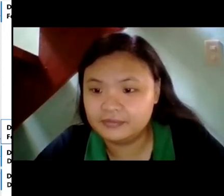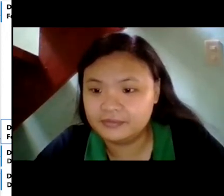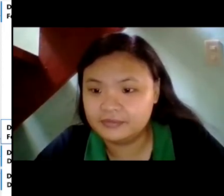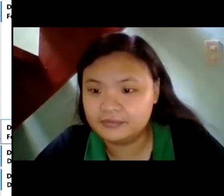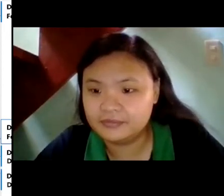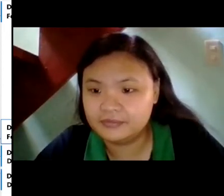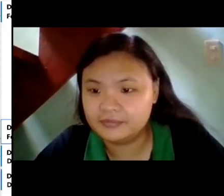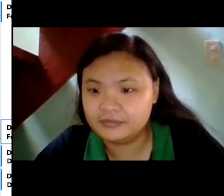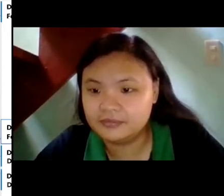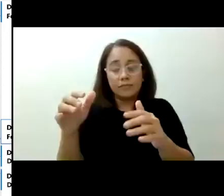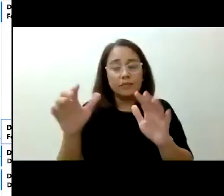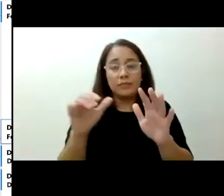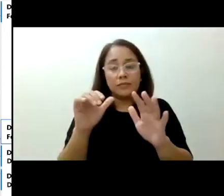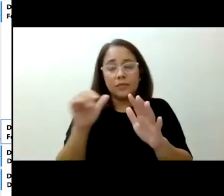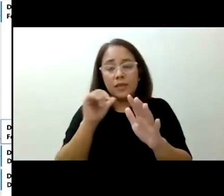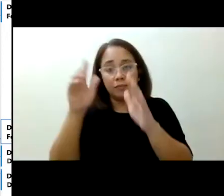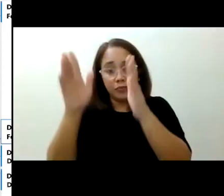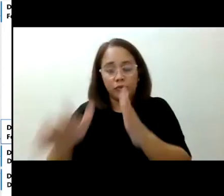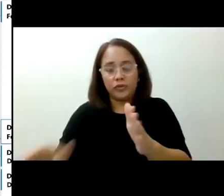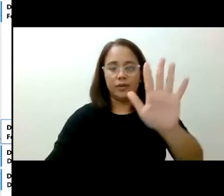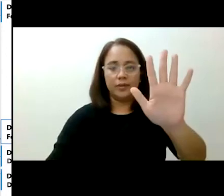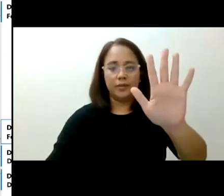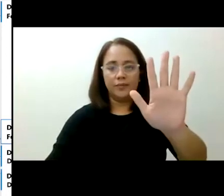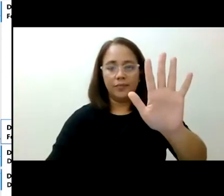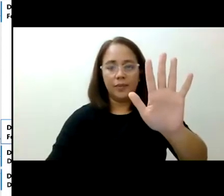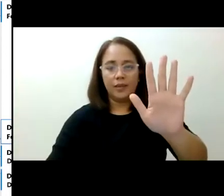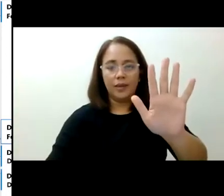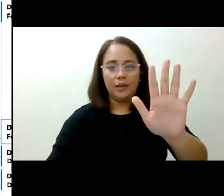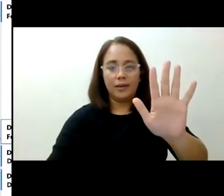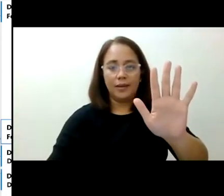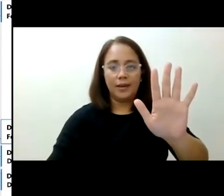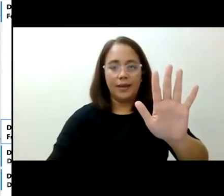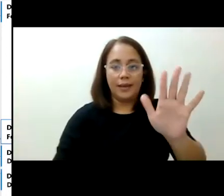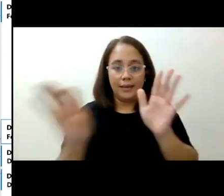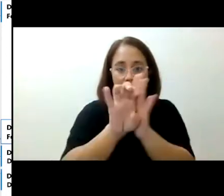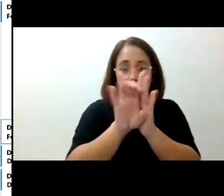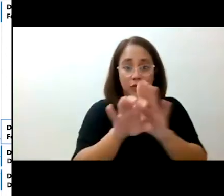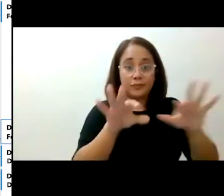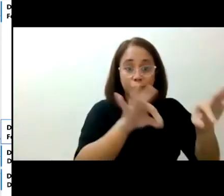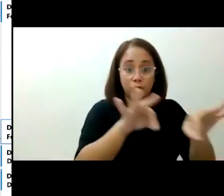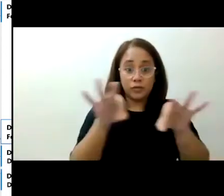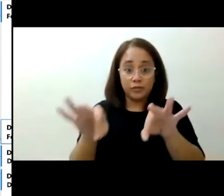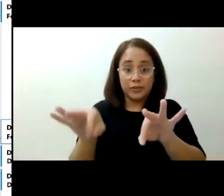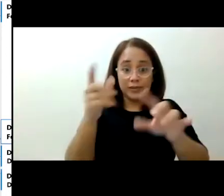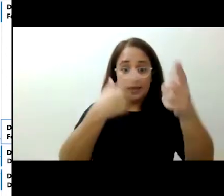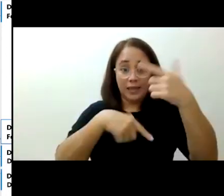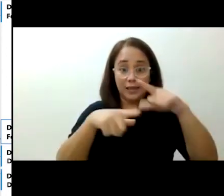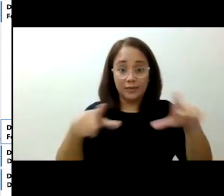for example, in Ho Chi Minh City Sign Language,